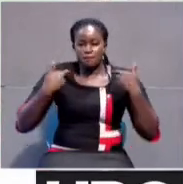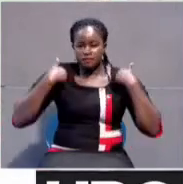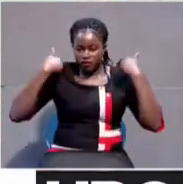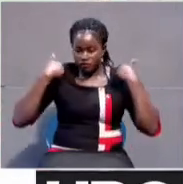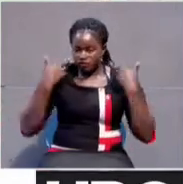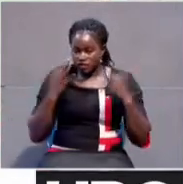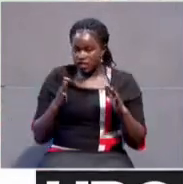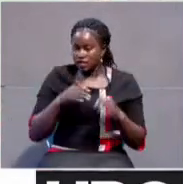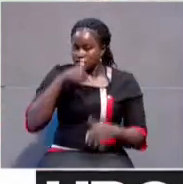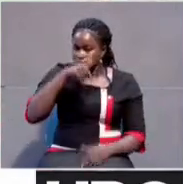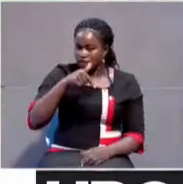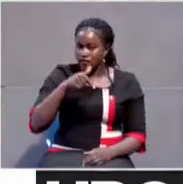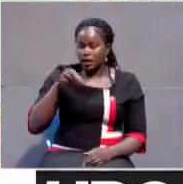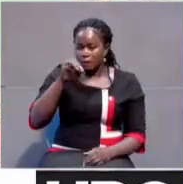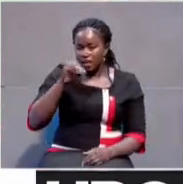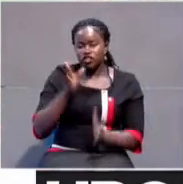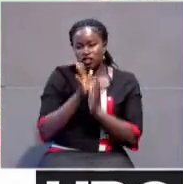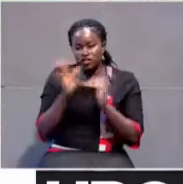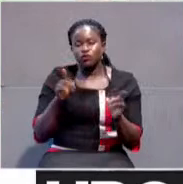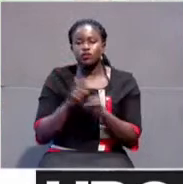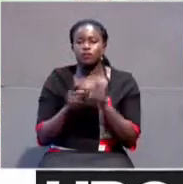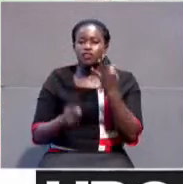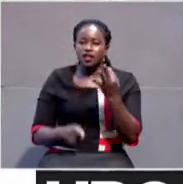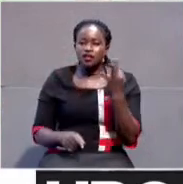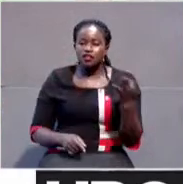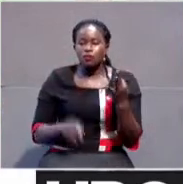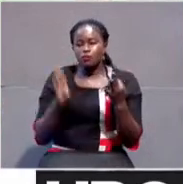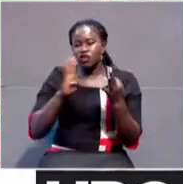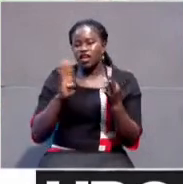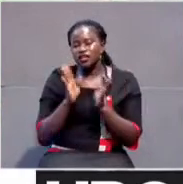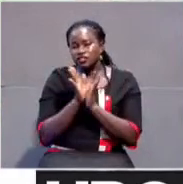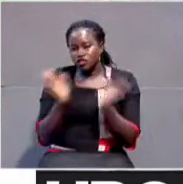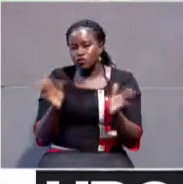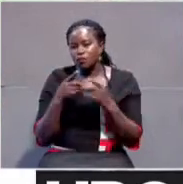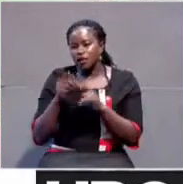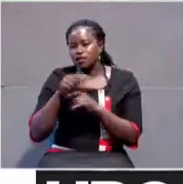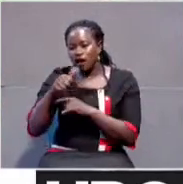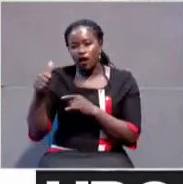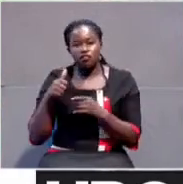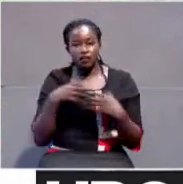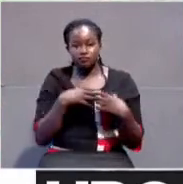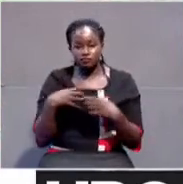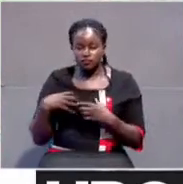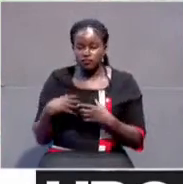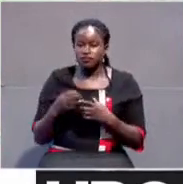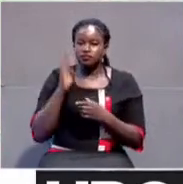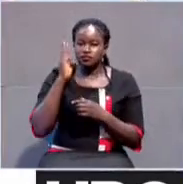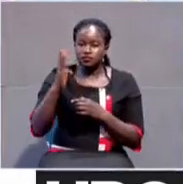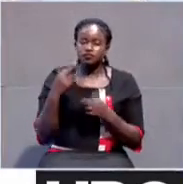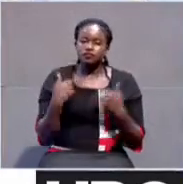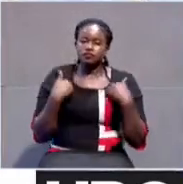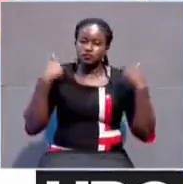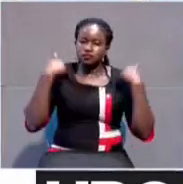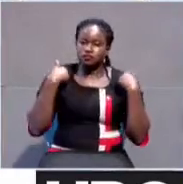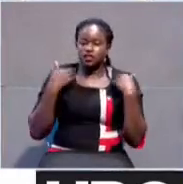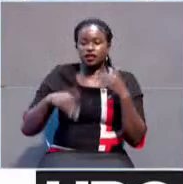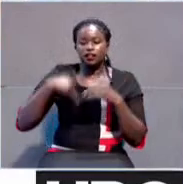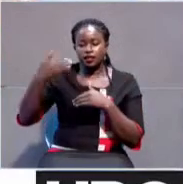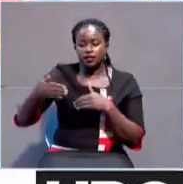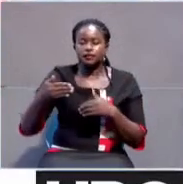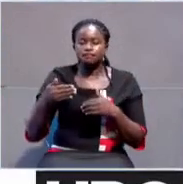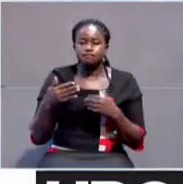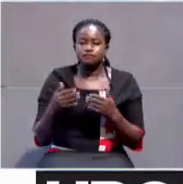these, 7 were major generals and 33 were brigadier generals. The rest of the soldiers will be decorated at a later